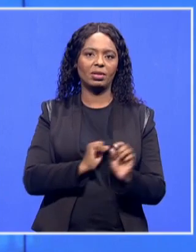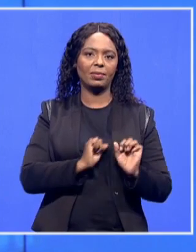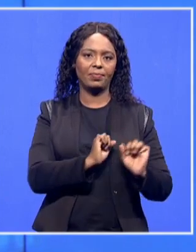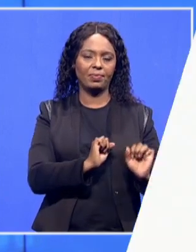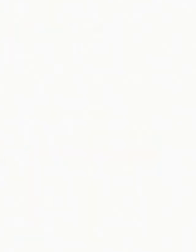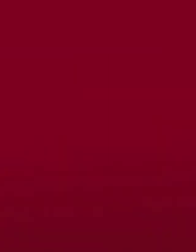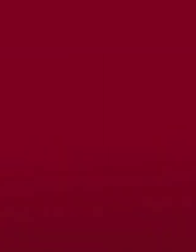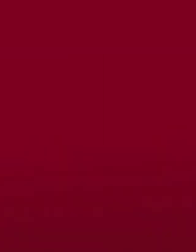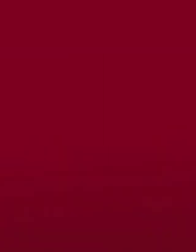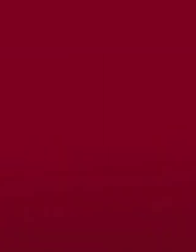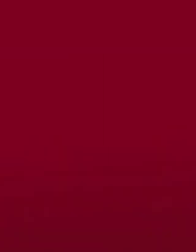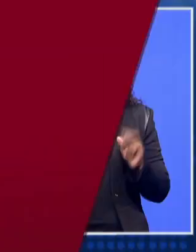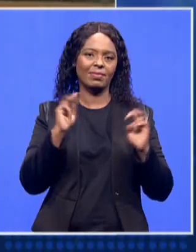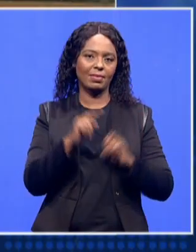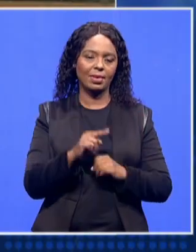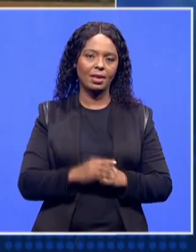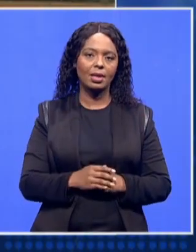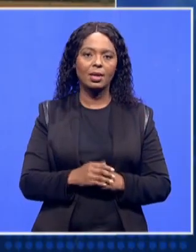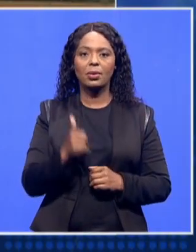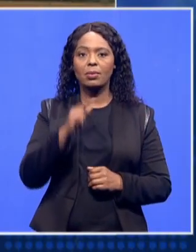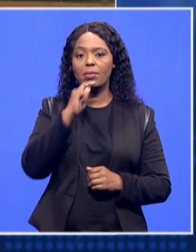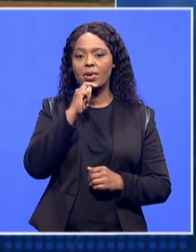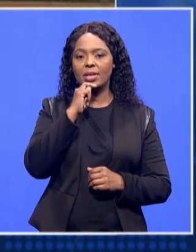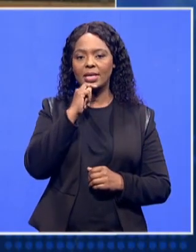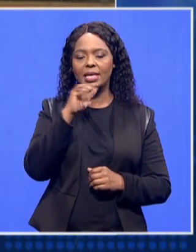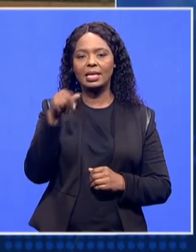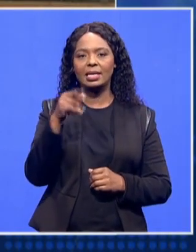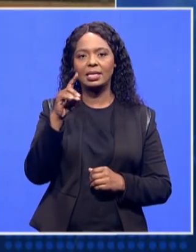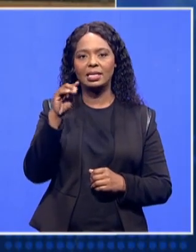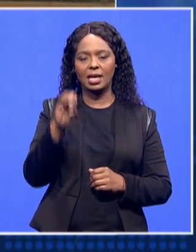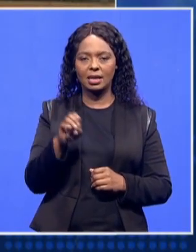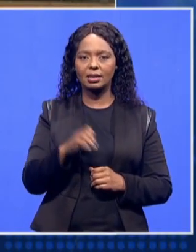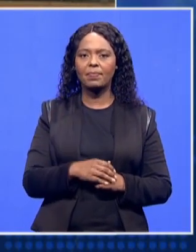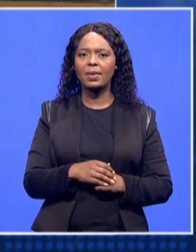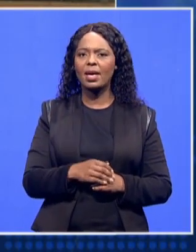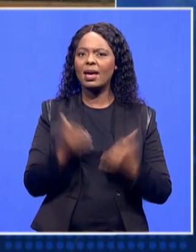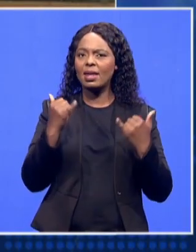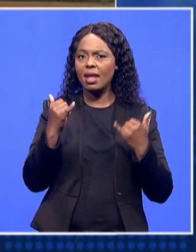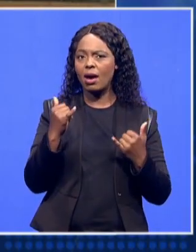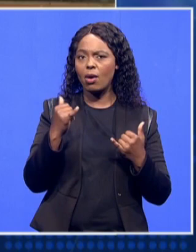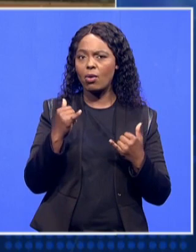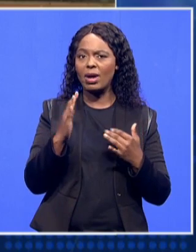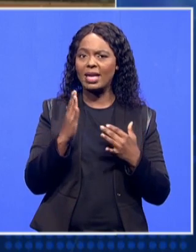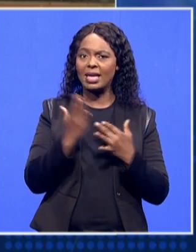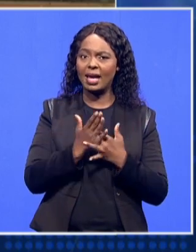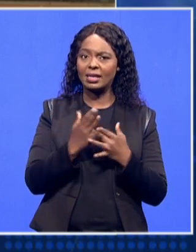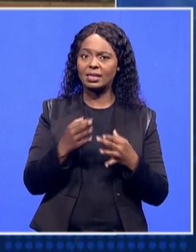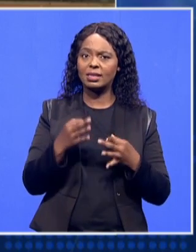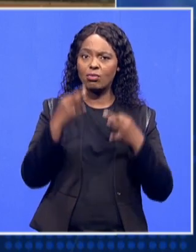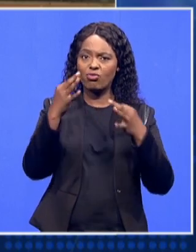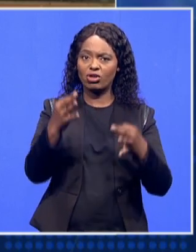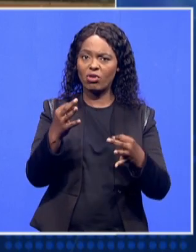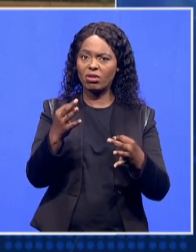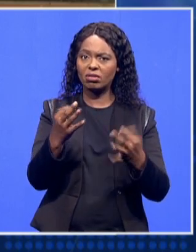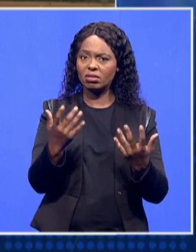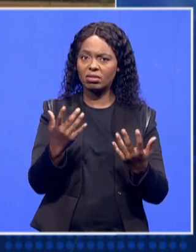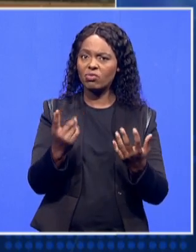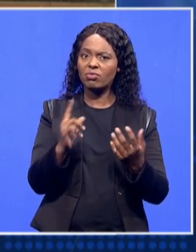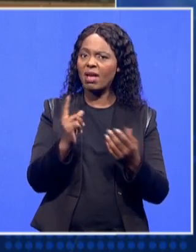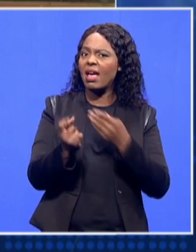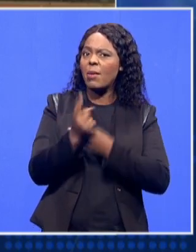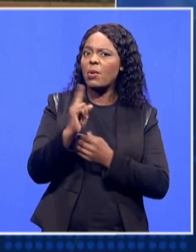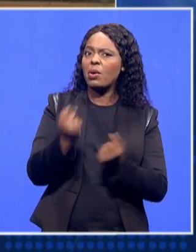colleague Jayed Paulse. Very good morning to you, Jayed. The matter now postponed. Can you tell us what transpired in court?